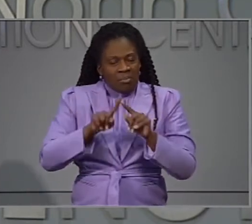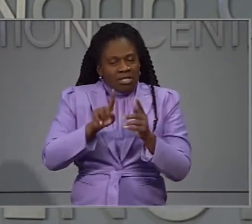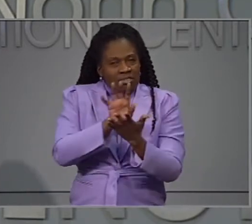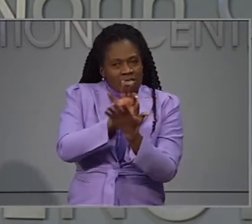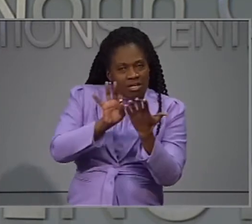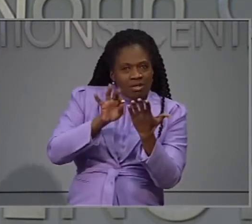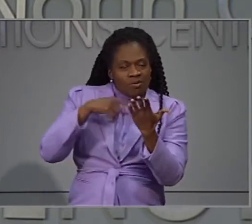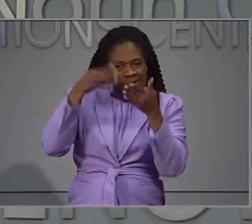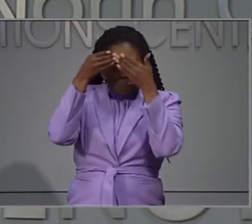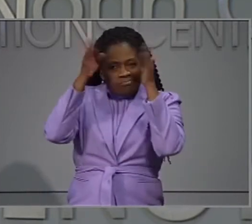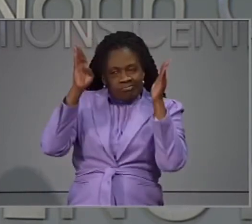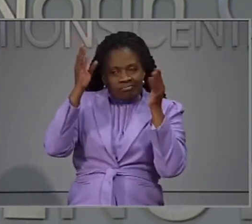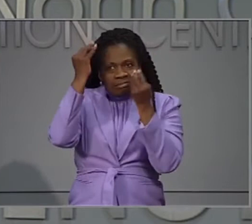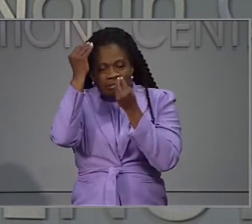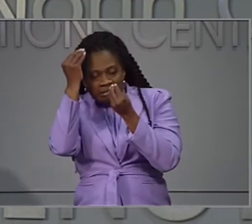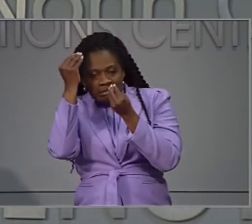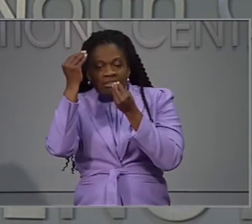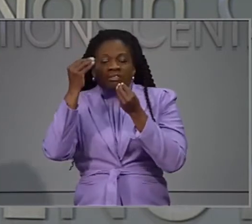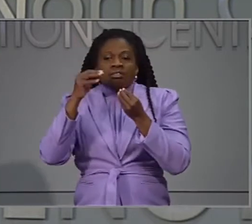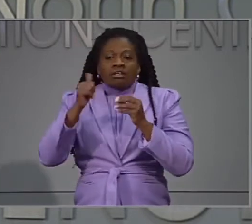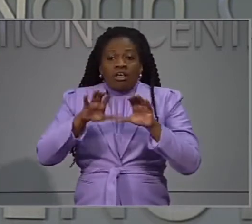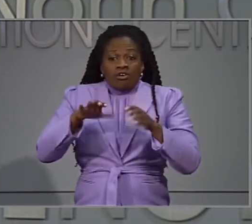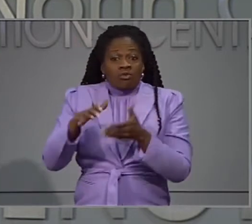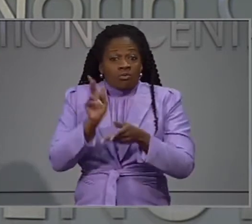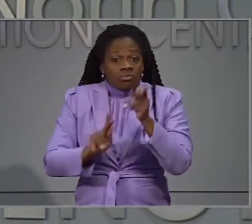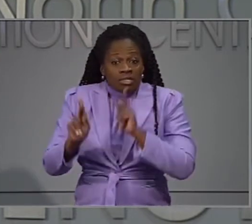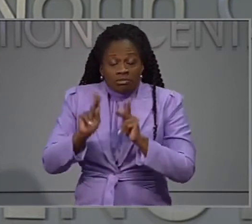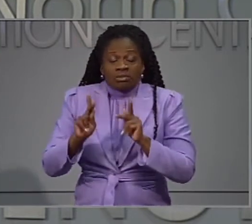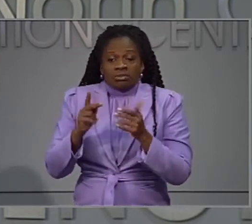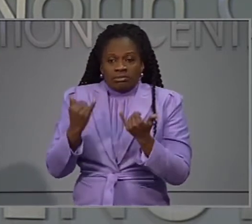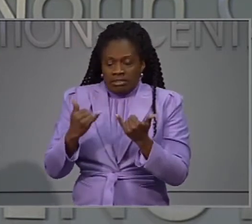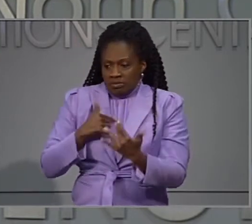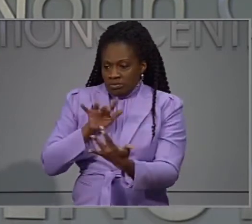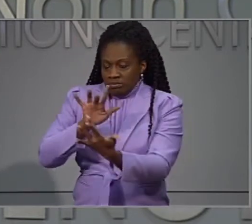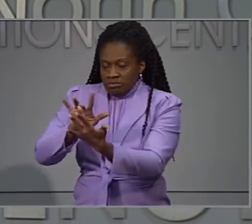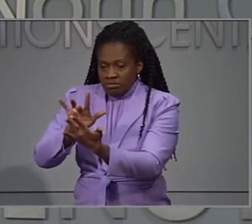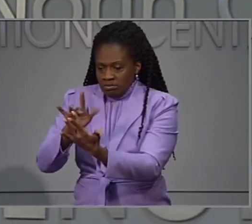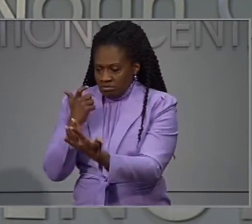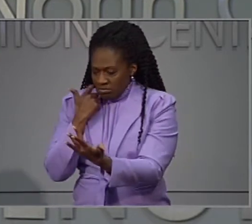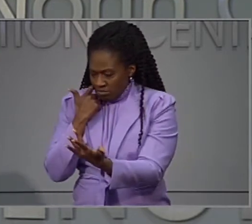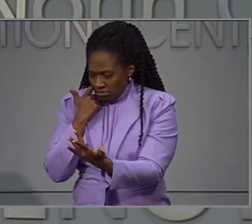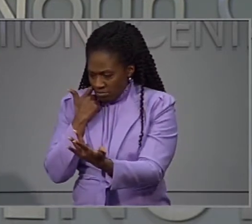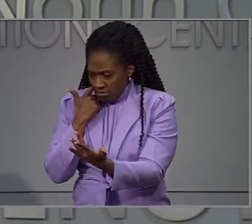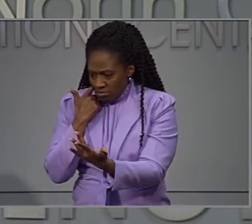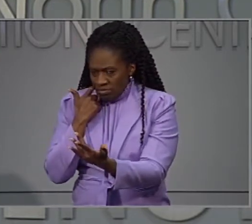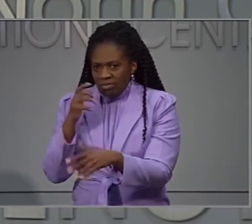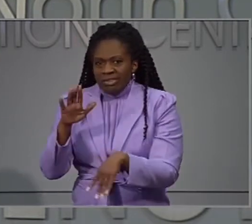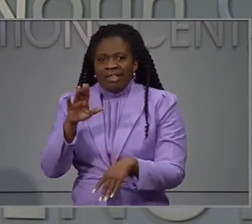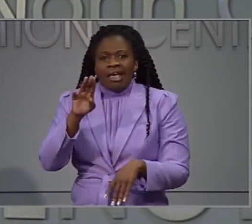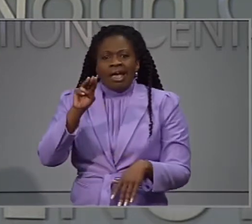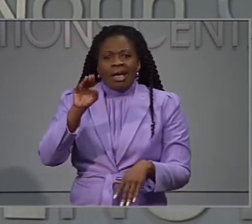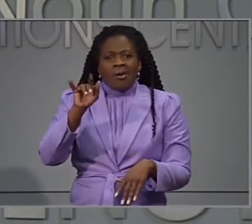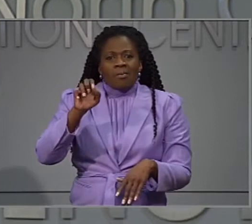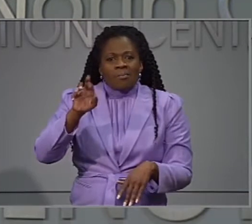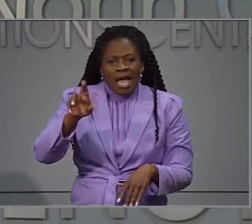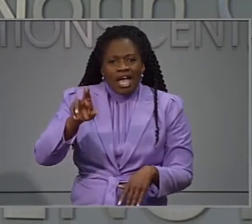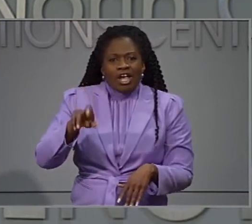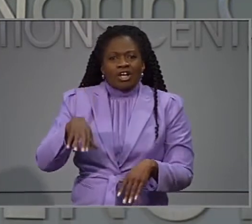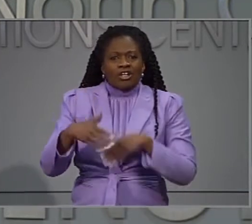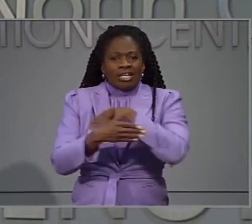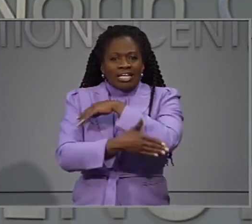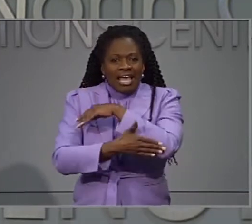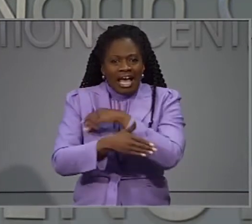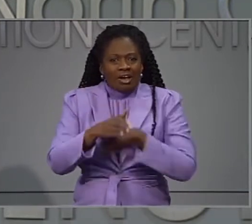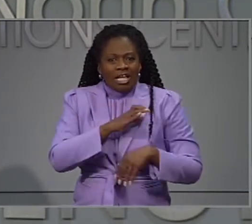we're keeping open. Another group of people that we have been in contact with are our mayors, our county